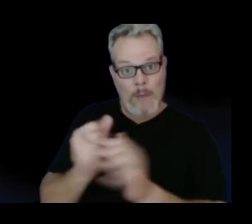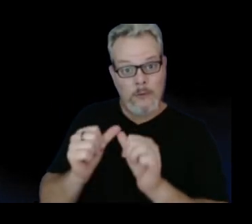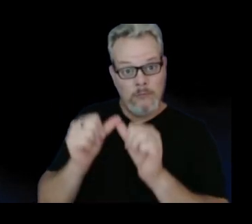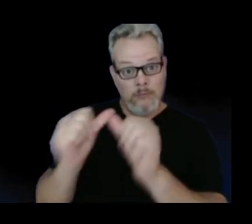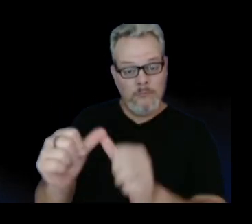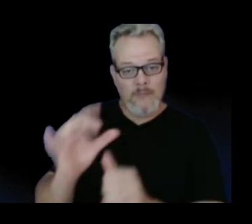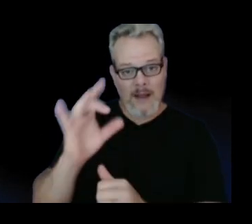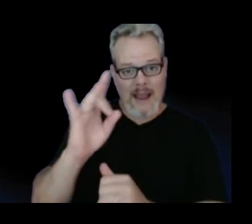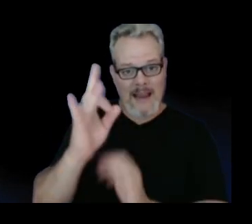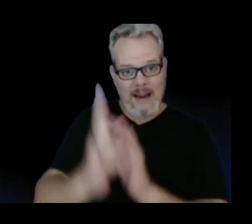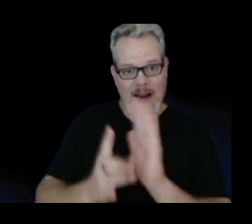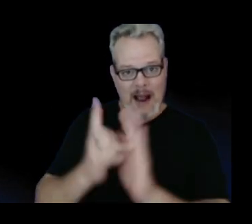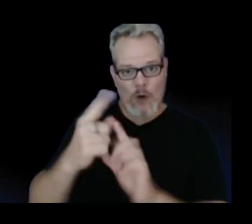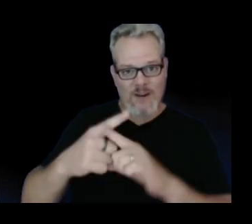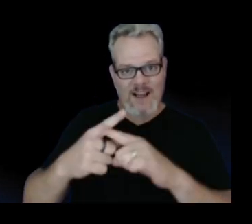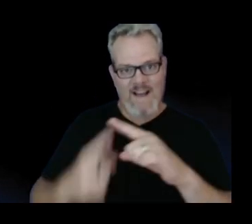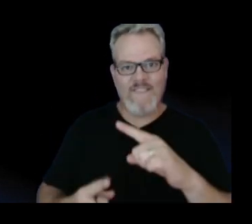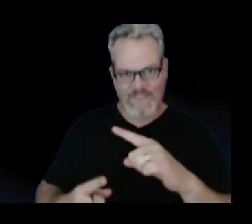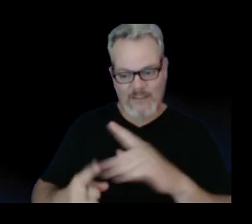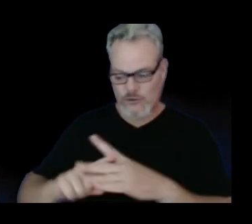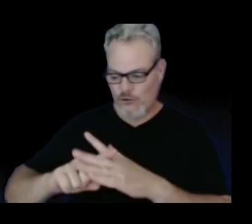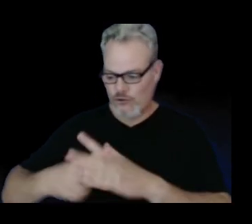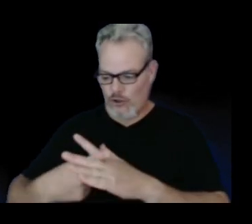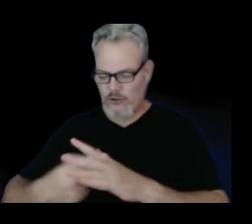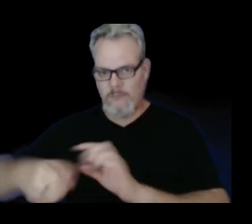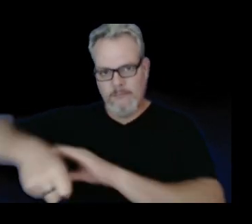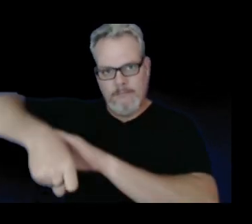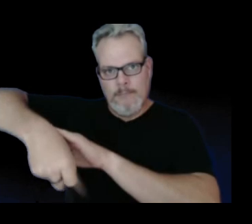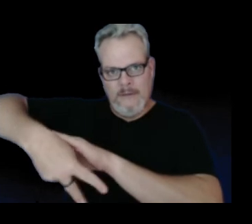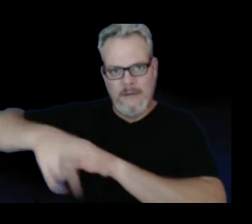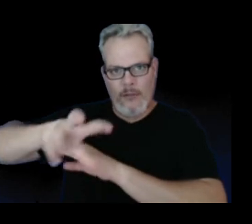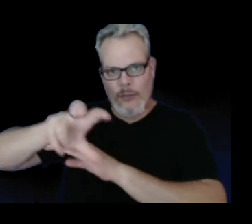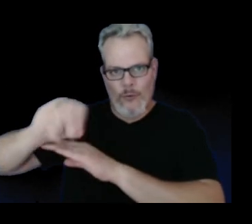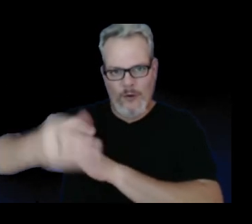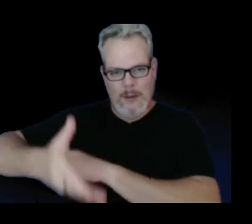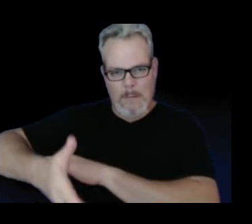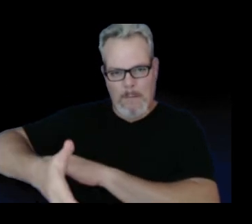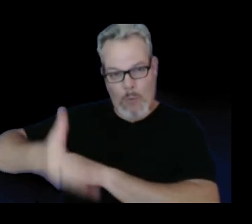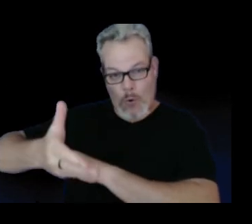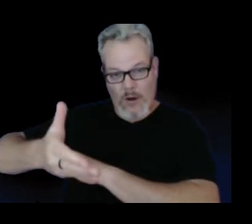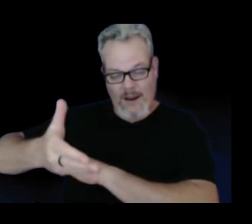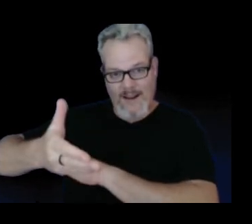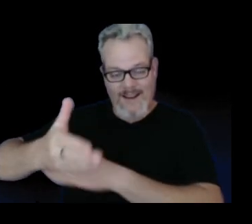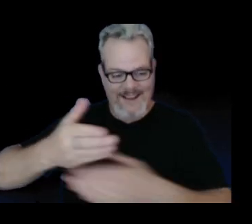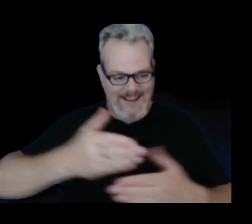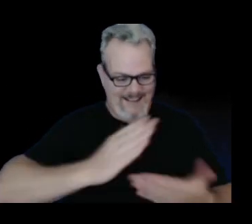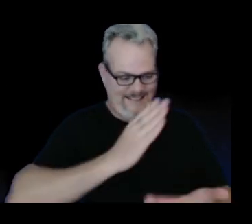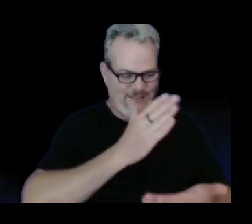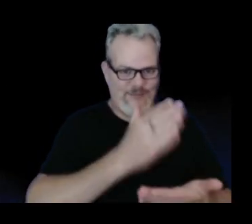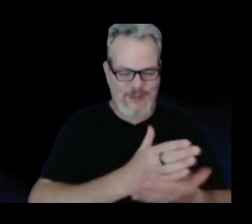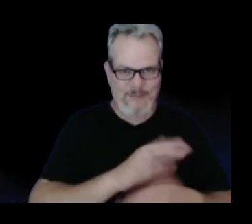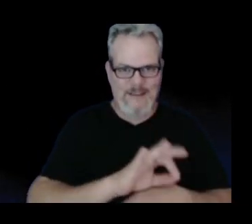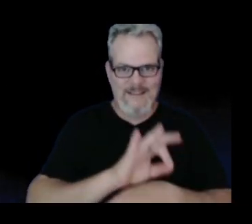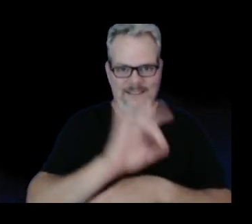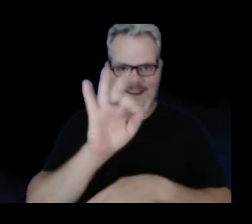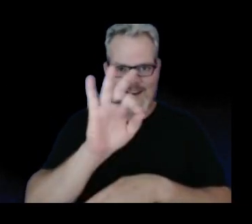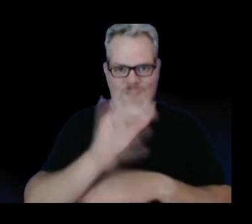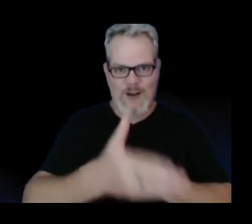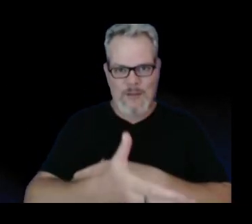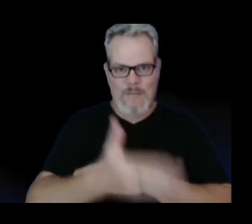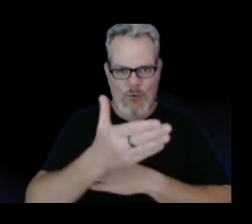Monday. Eruption began at 12:30 in the morning and ended by 9 a.m. as far as lava exiting the